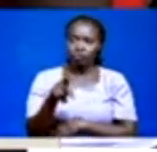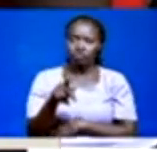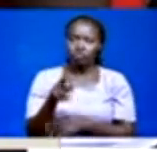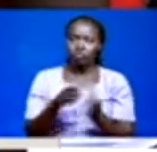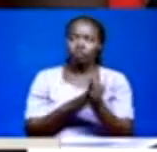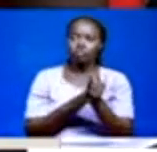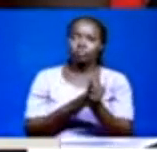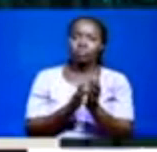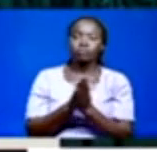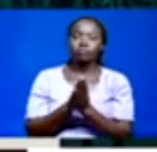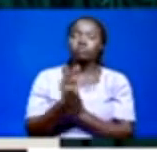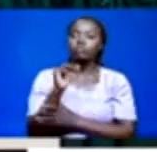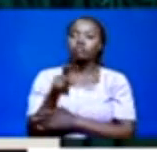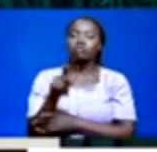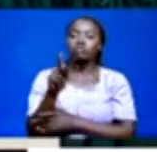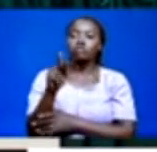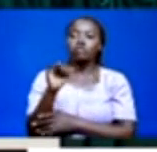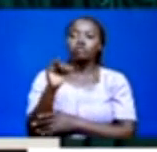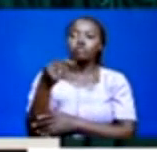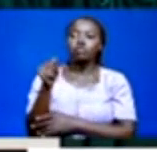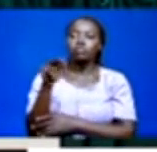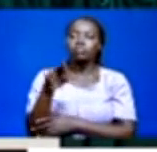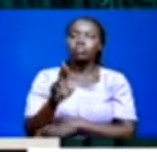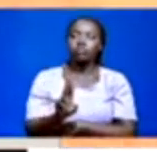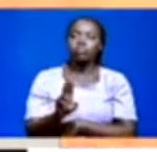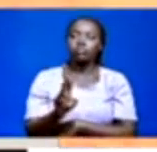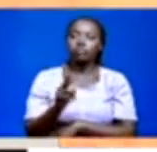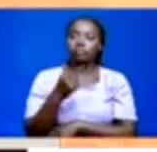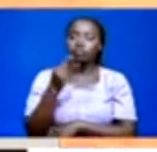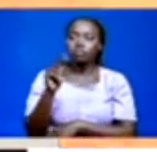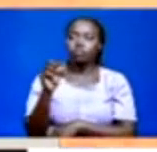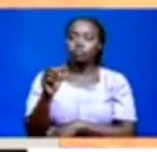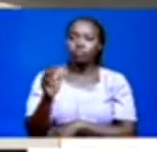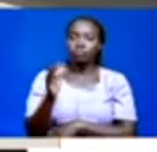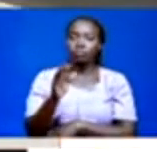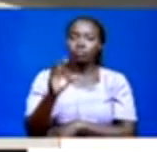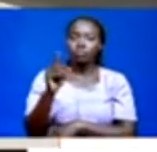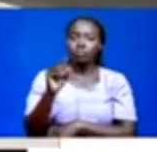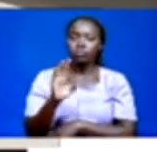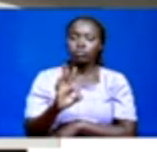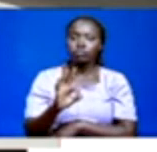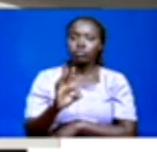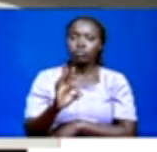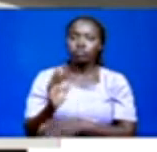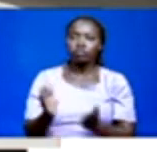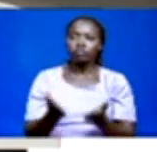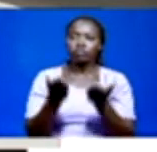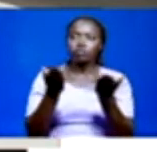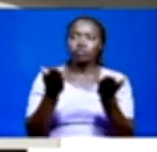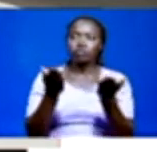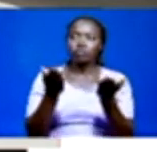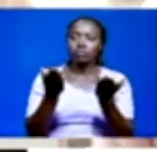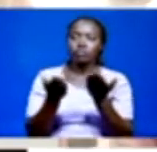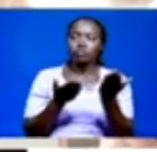Kiharu Member of Parliament, Ndindi Nyoro, said that the NGCDF, Kitty, should be improved in order to serve